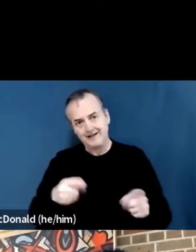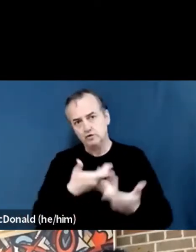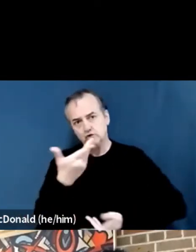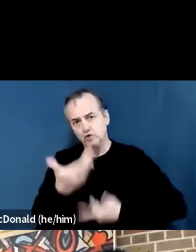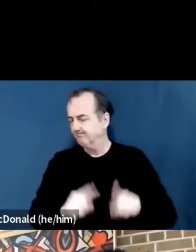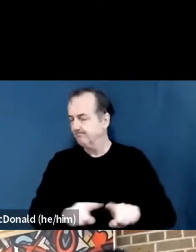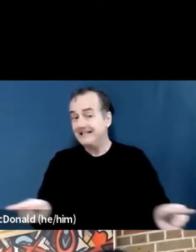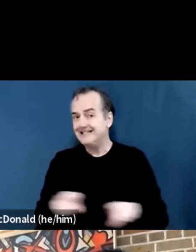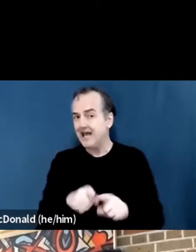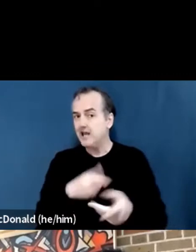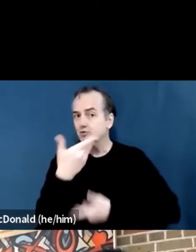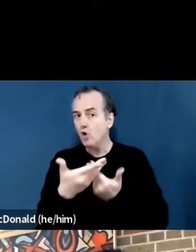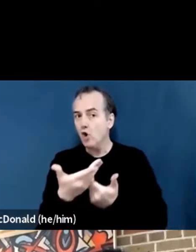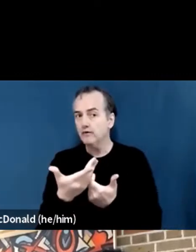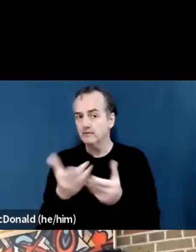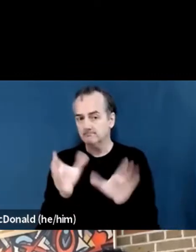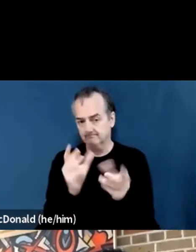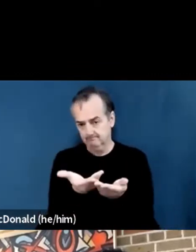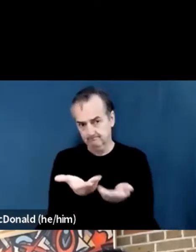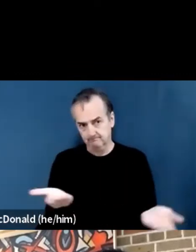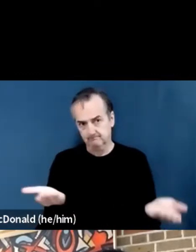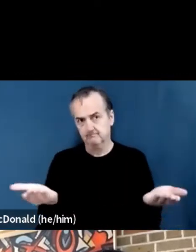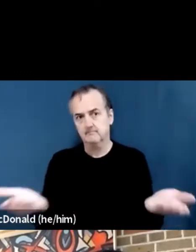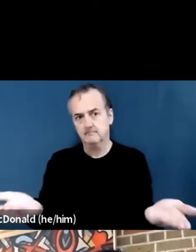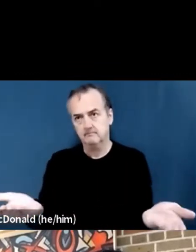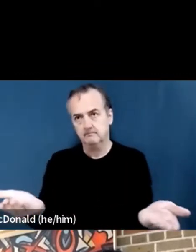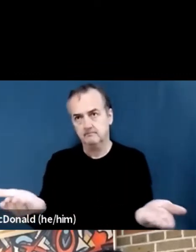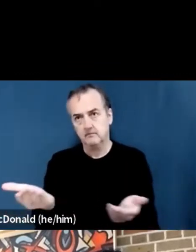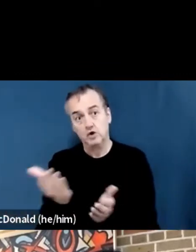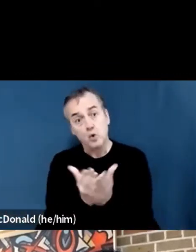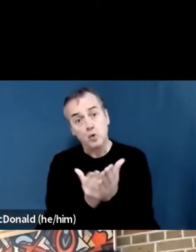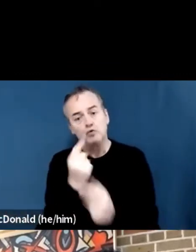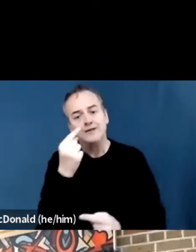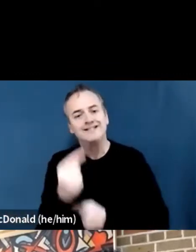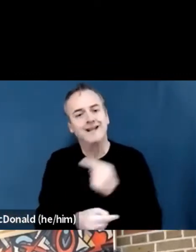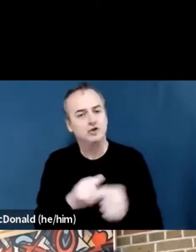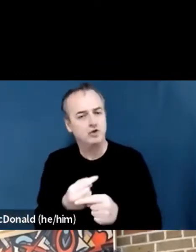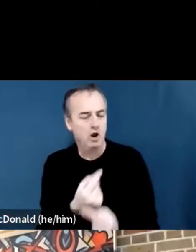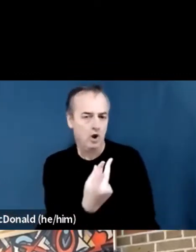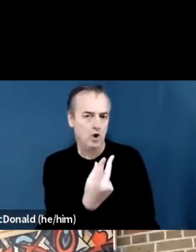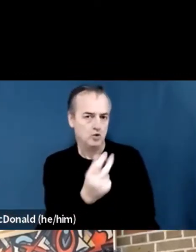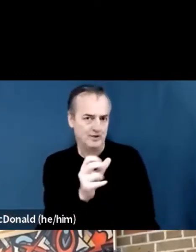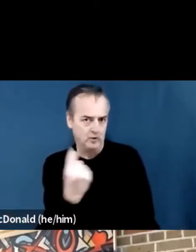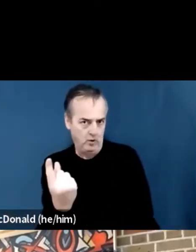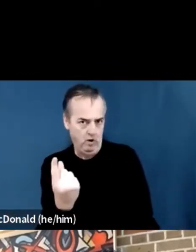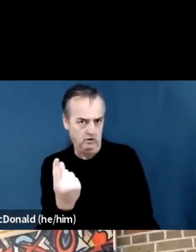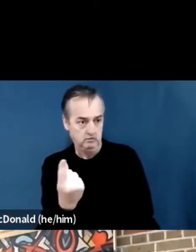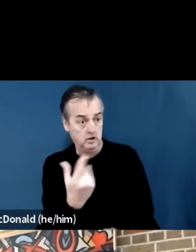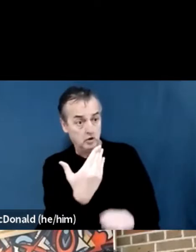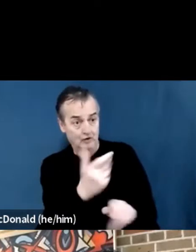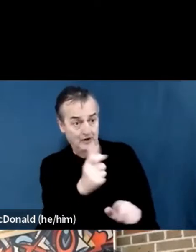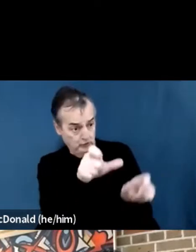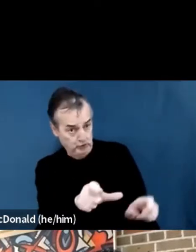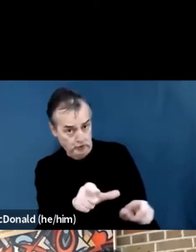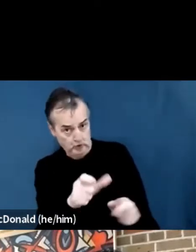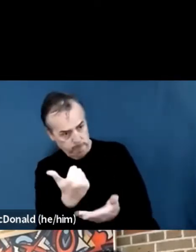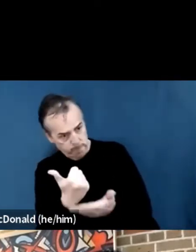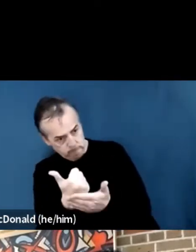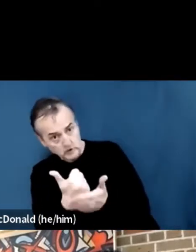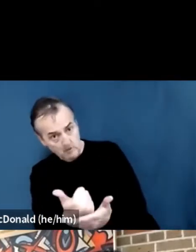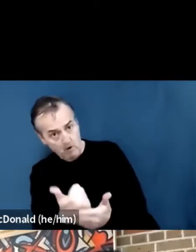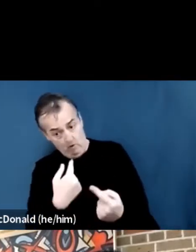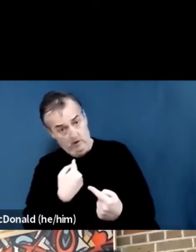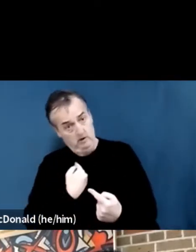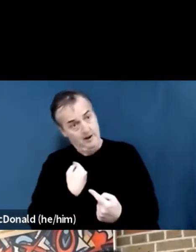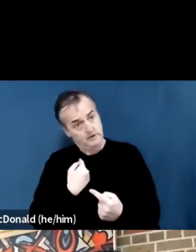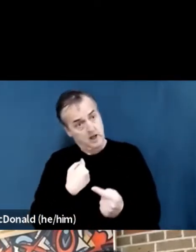screen. And over the course of 2021, the writers will be working with both Sky Studios